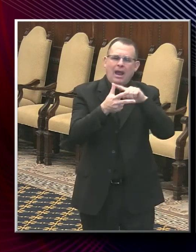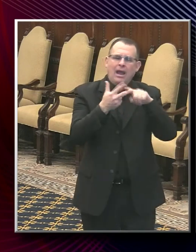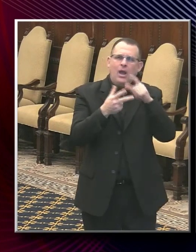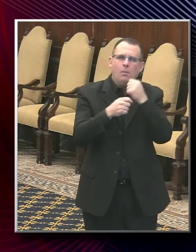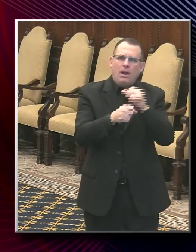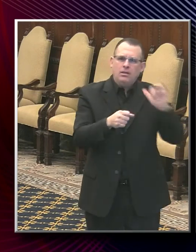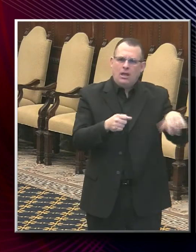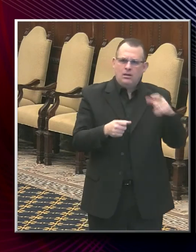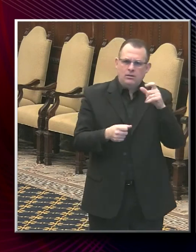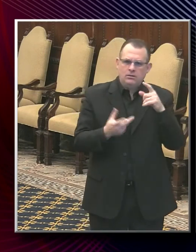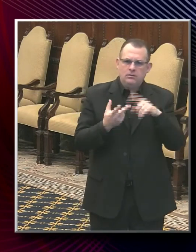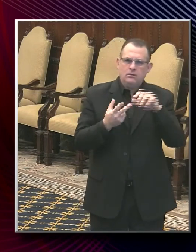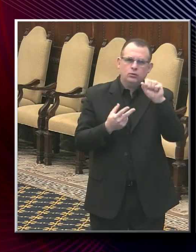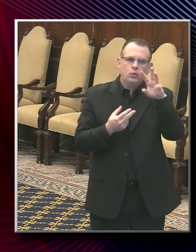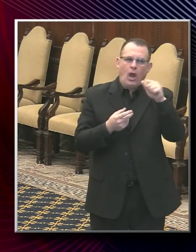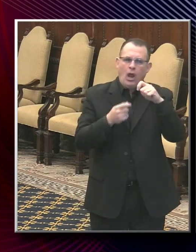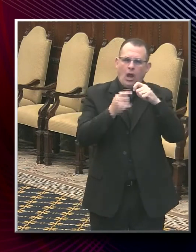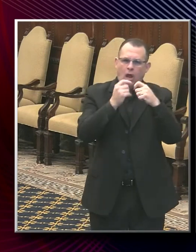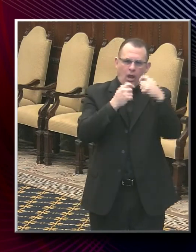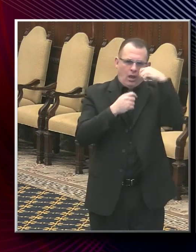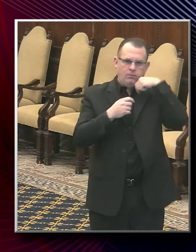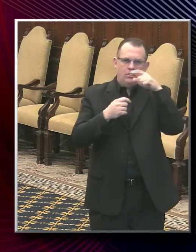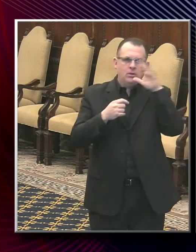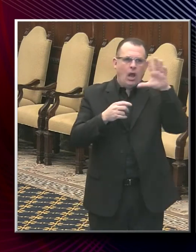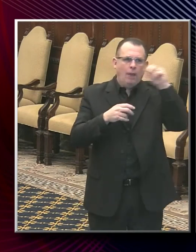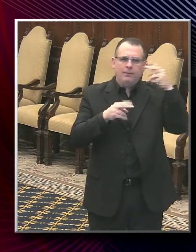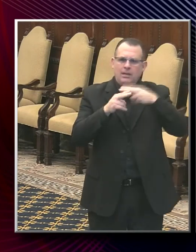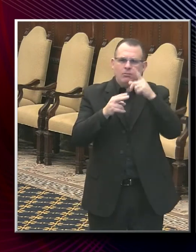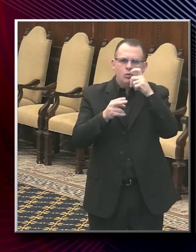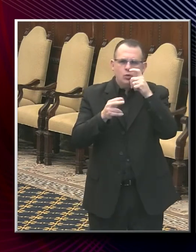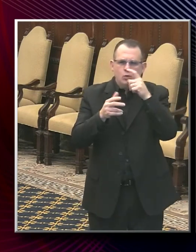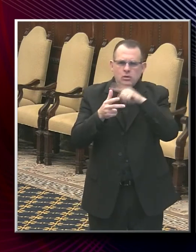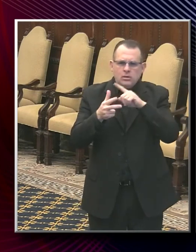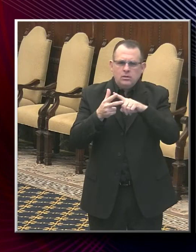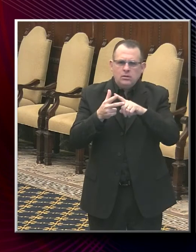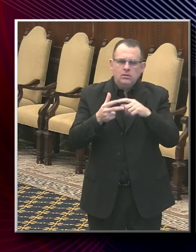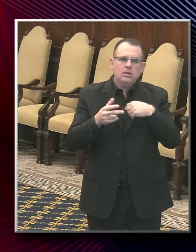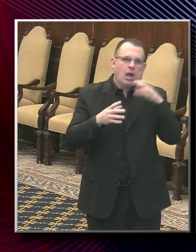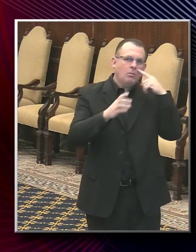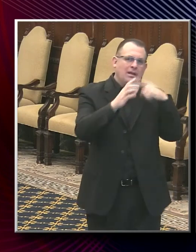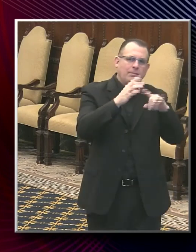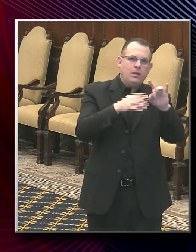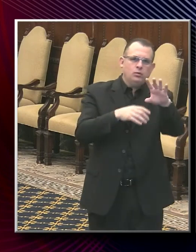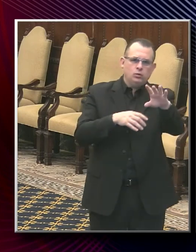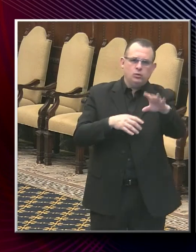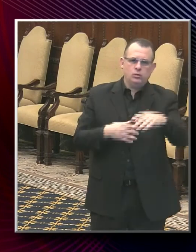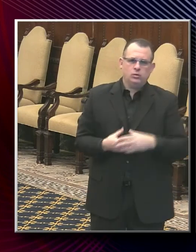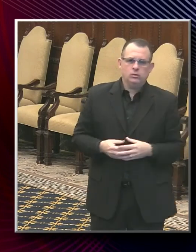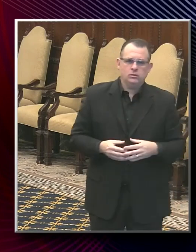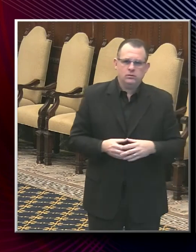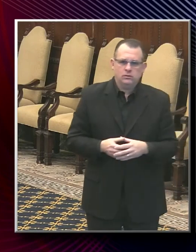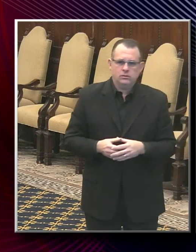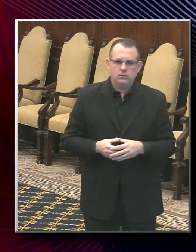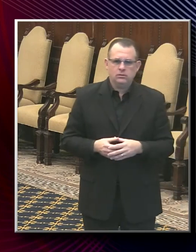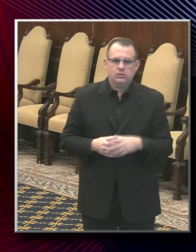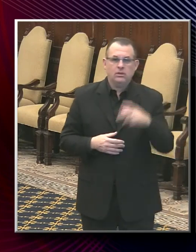swabs here with some names of companies. I'd be happy to give them to you. Thanks. And would you say it's as big a problem as the lack of